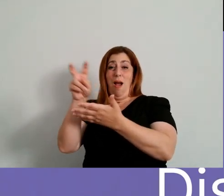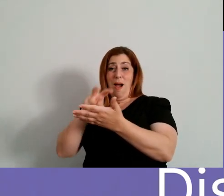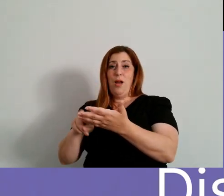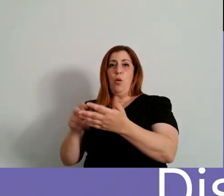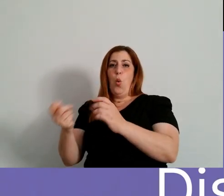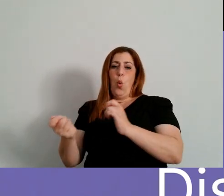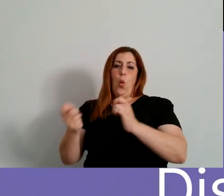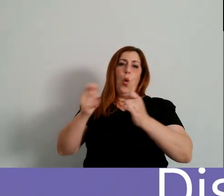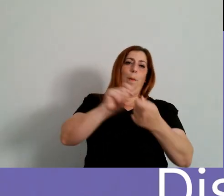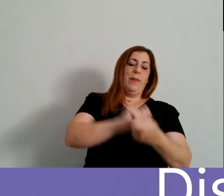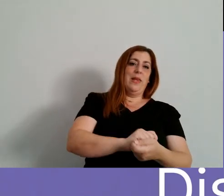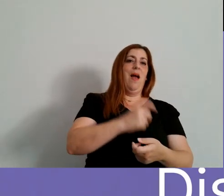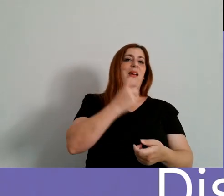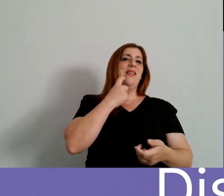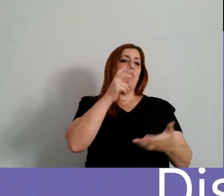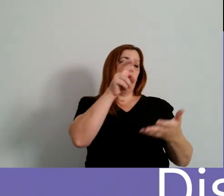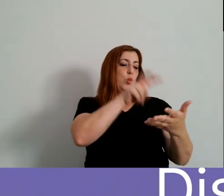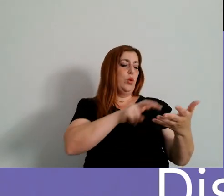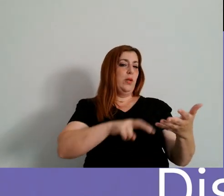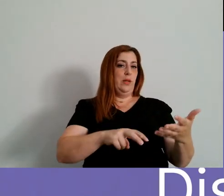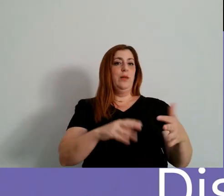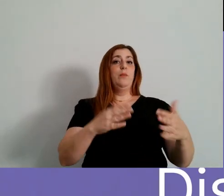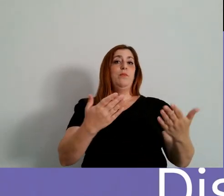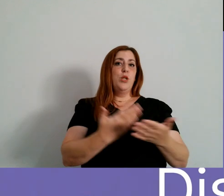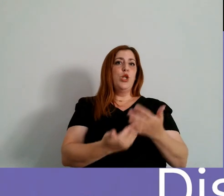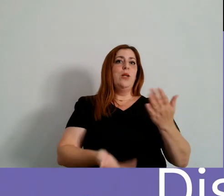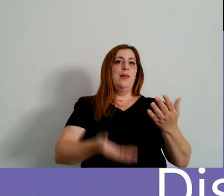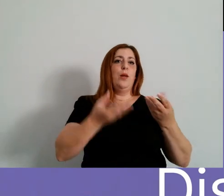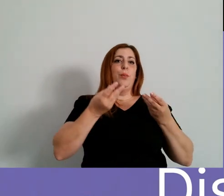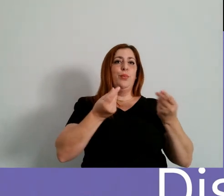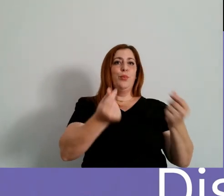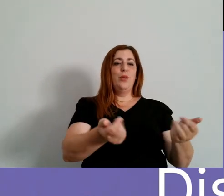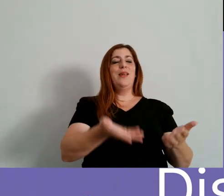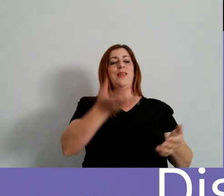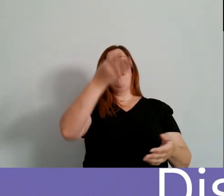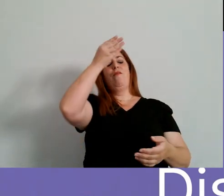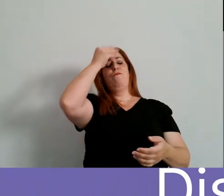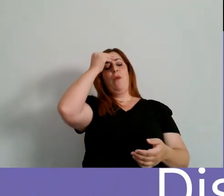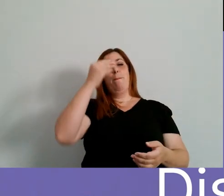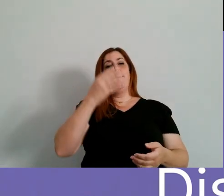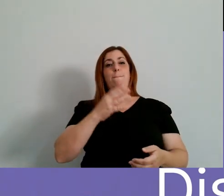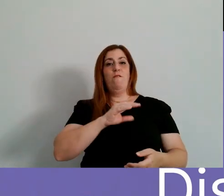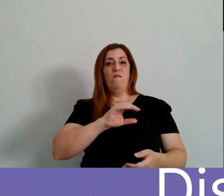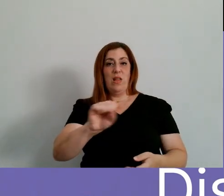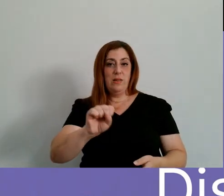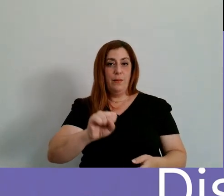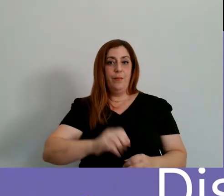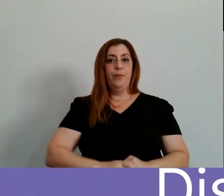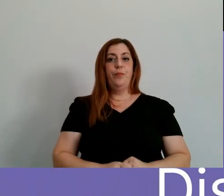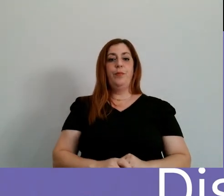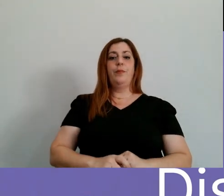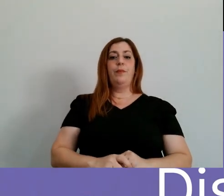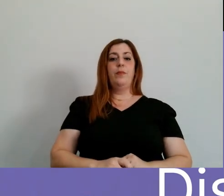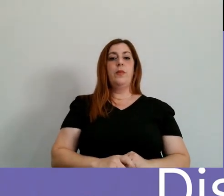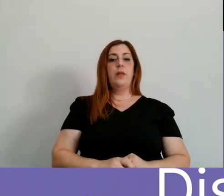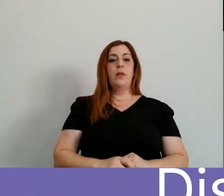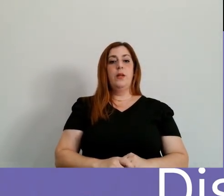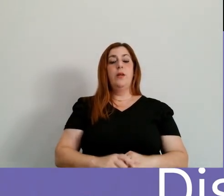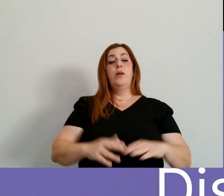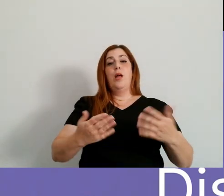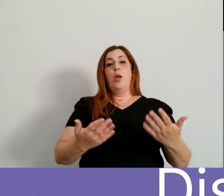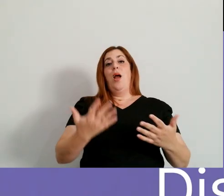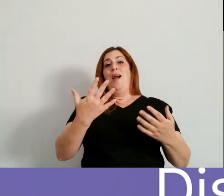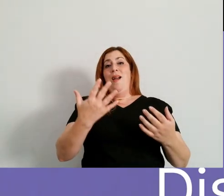people with intellectual disability, but it can be beneficial for a lot more people. And there's a list of words